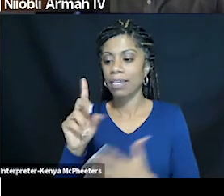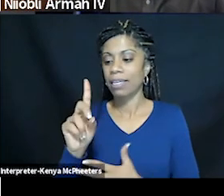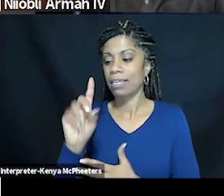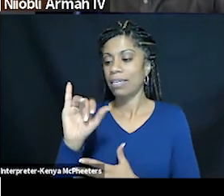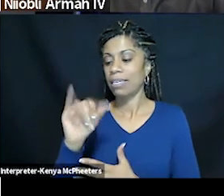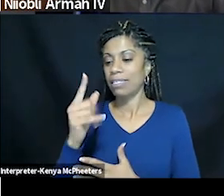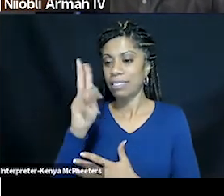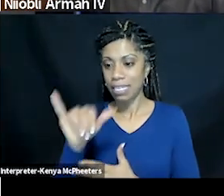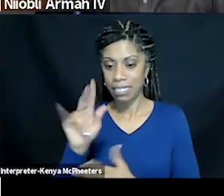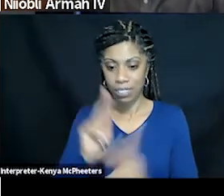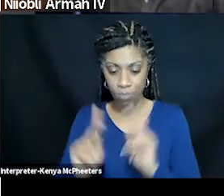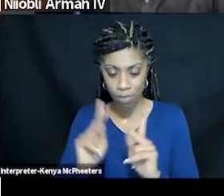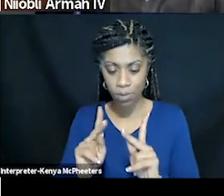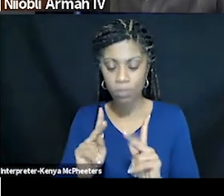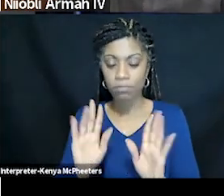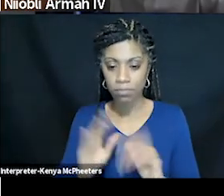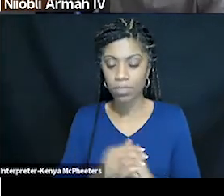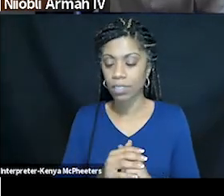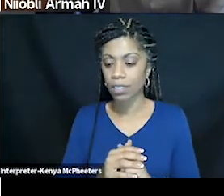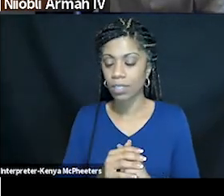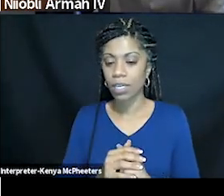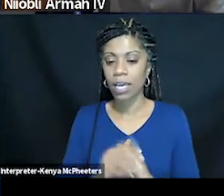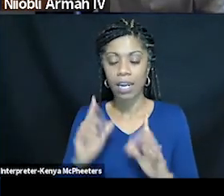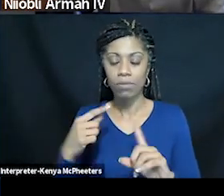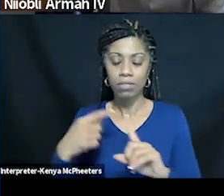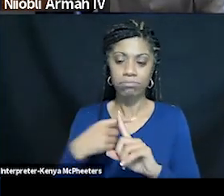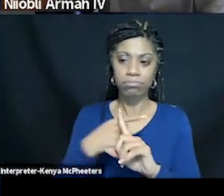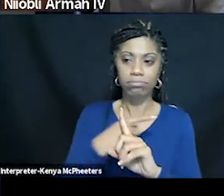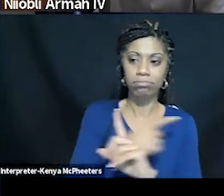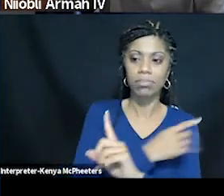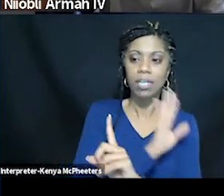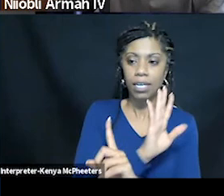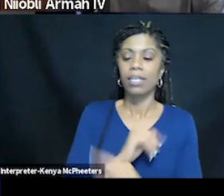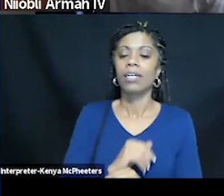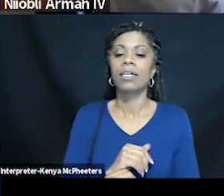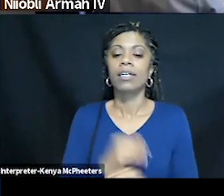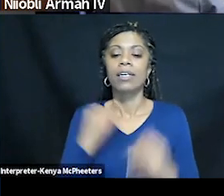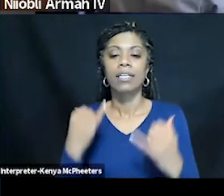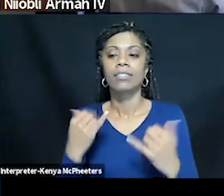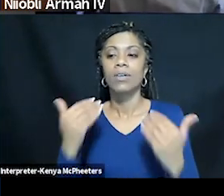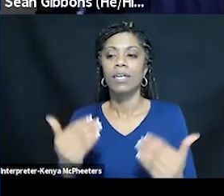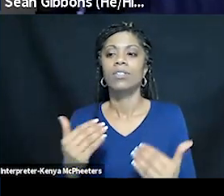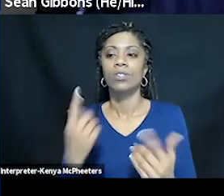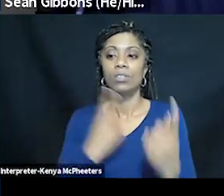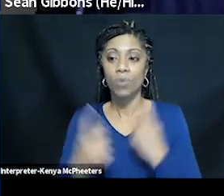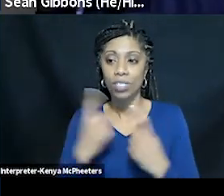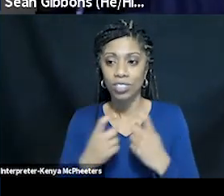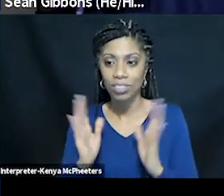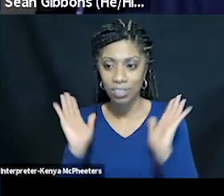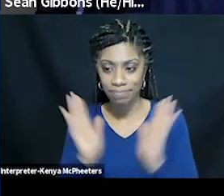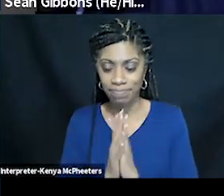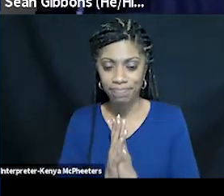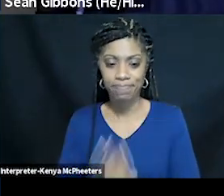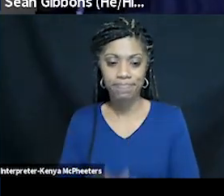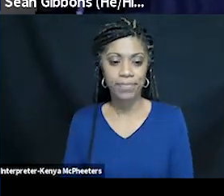random tangent, but let's pause. Let's go to the next slide, and let's just check in on some questions. So we have a number of